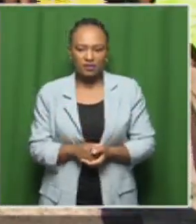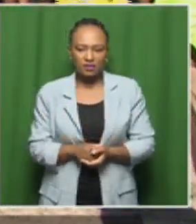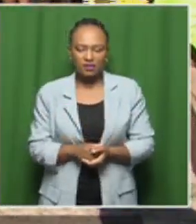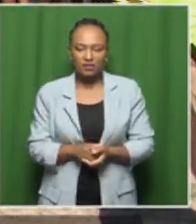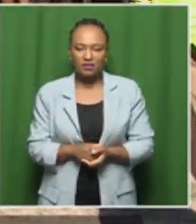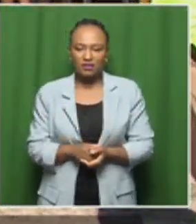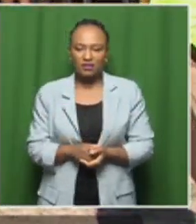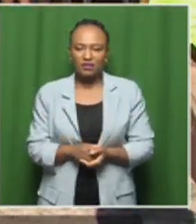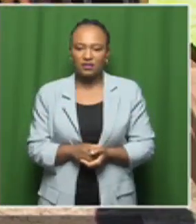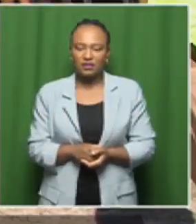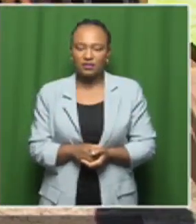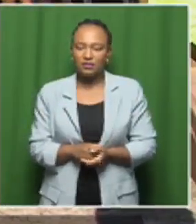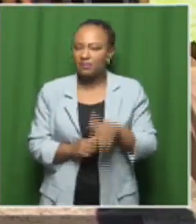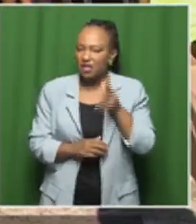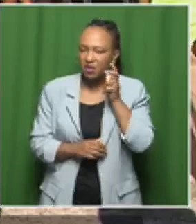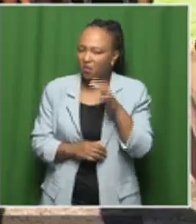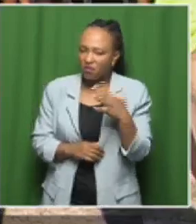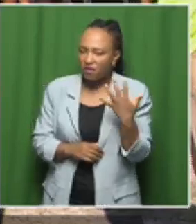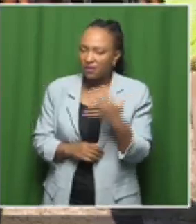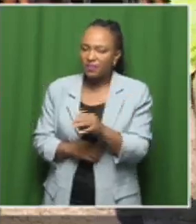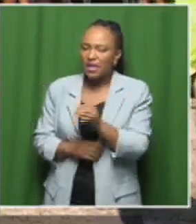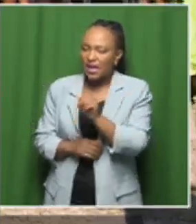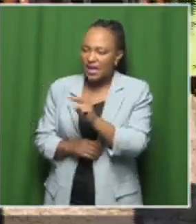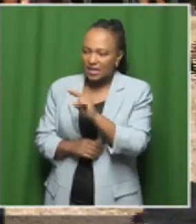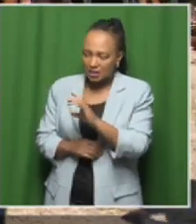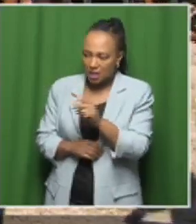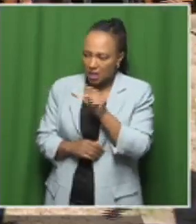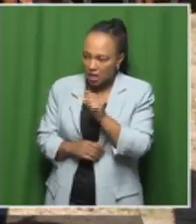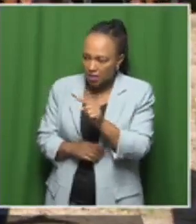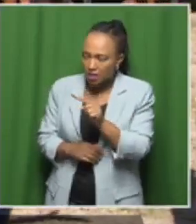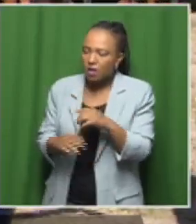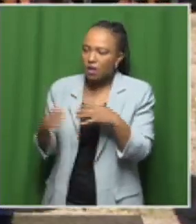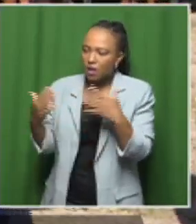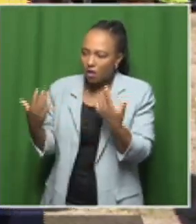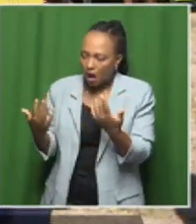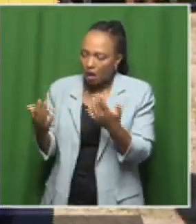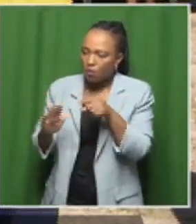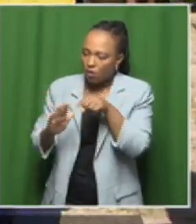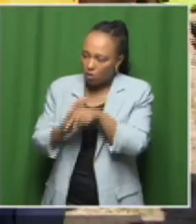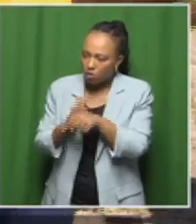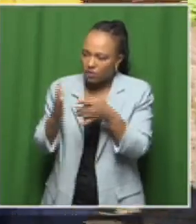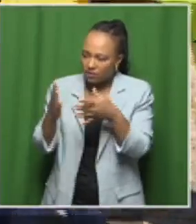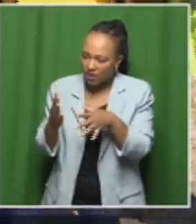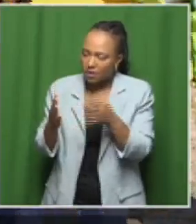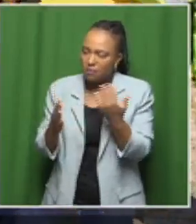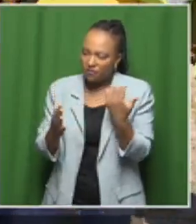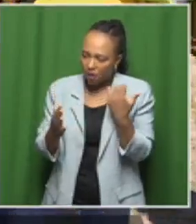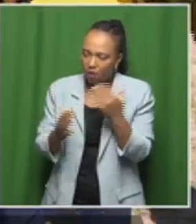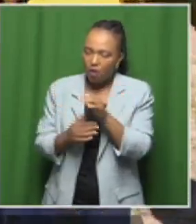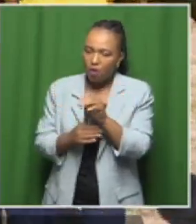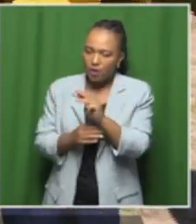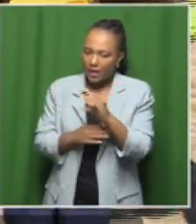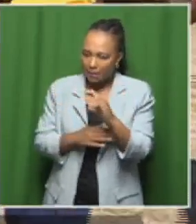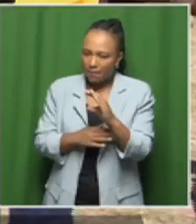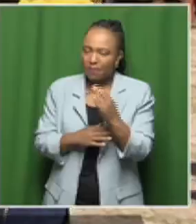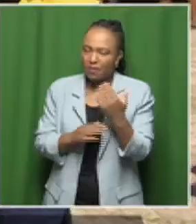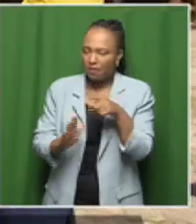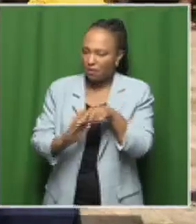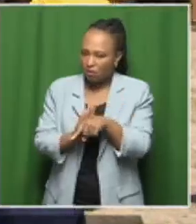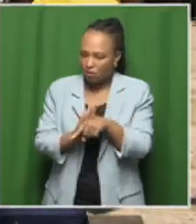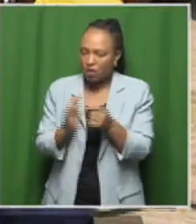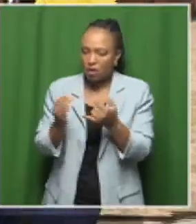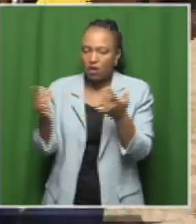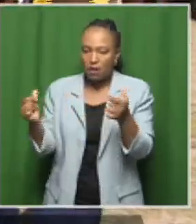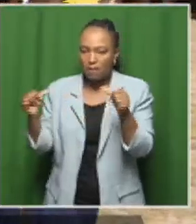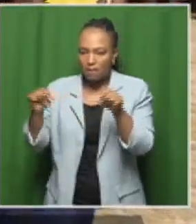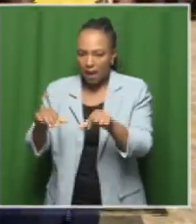Looking at the ANC, how do you regain lost ground that you have lost over the years here in the Western Cape? Coming back to the people of